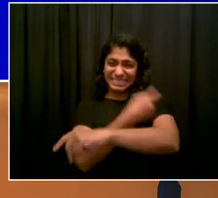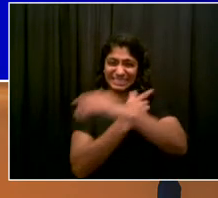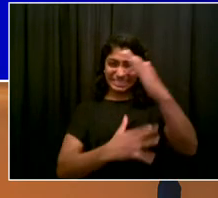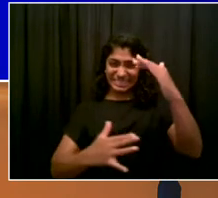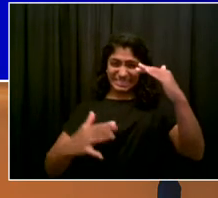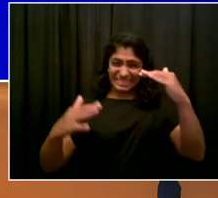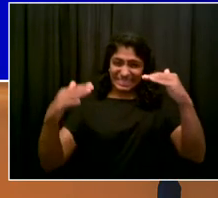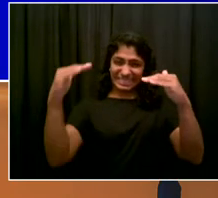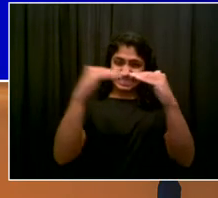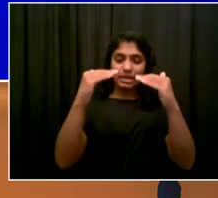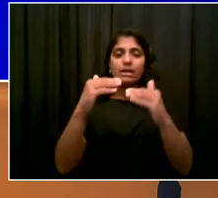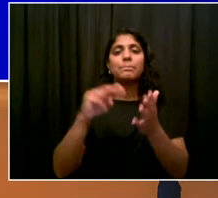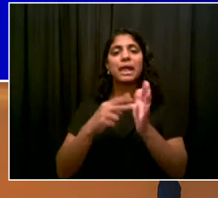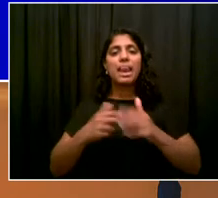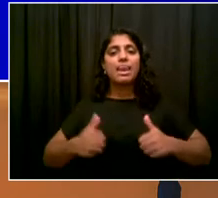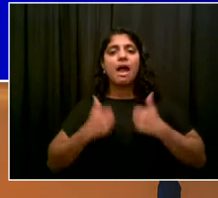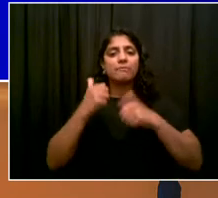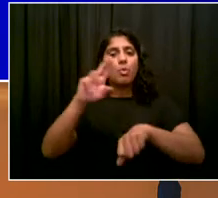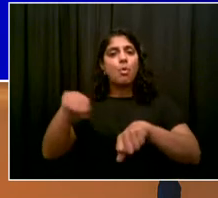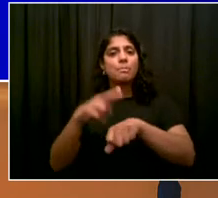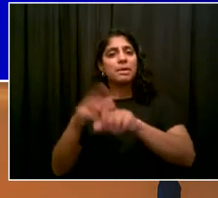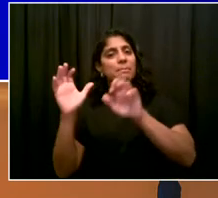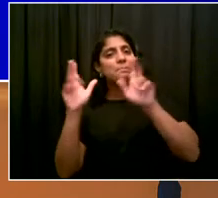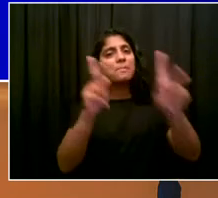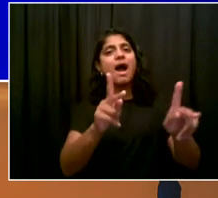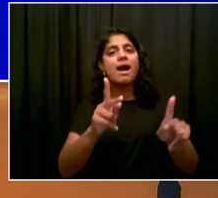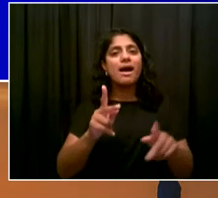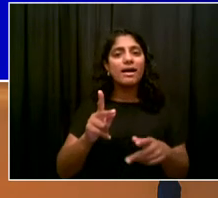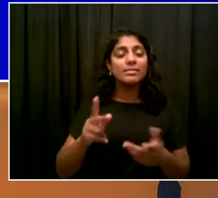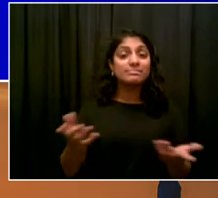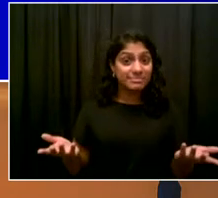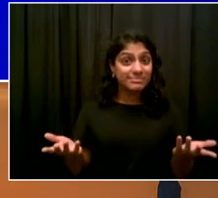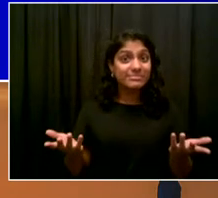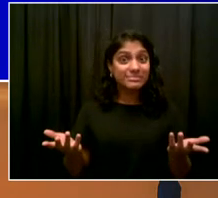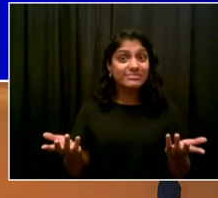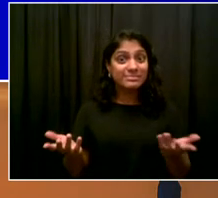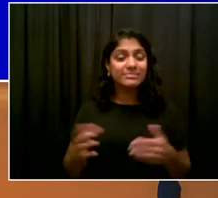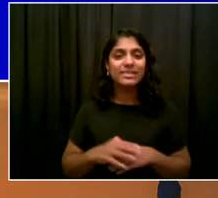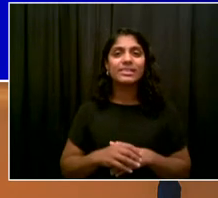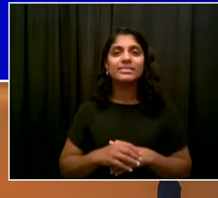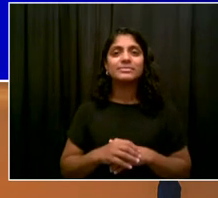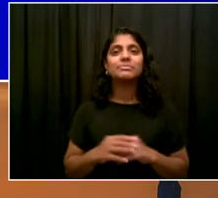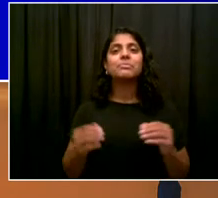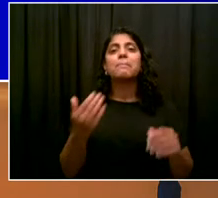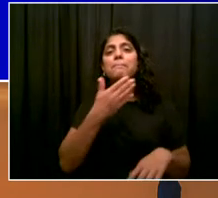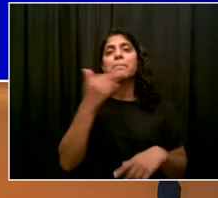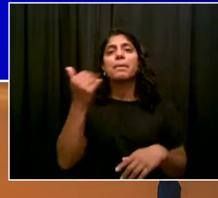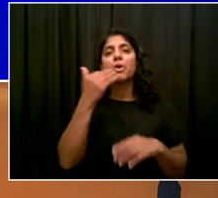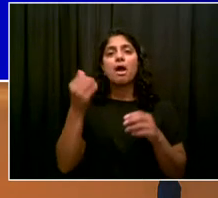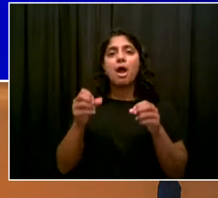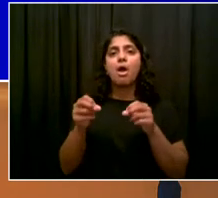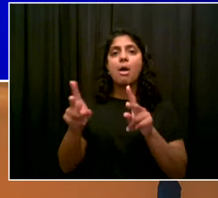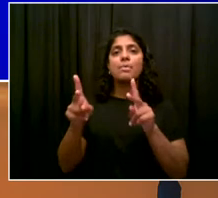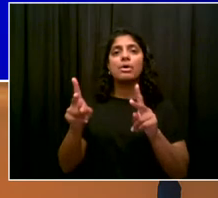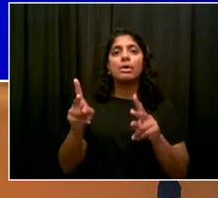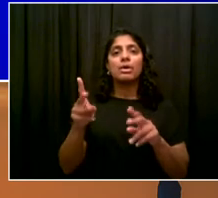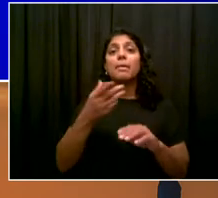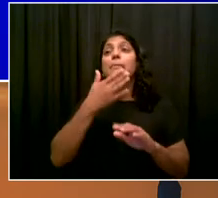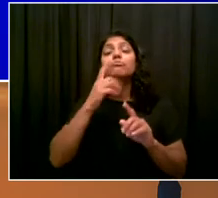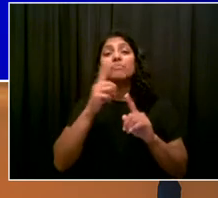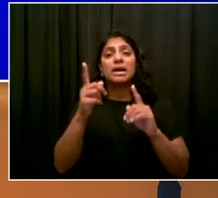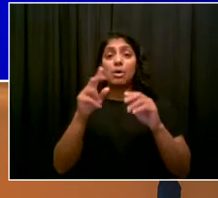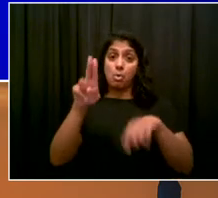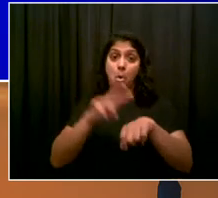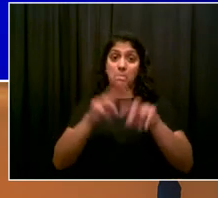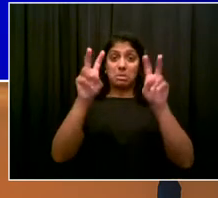right now. So we borrowed from one of the most powerful examples in the history of New York, the history of the United States, the Civilian Conservation Corps, Franklin